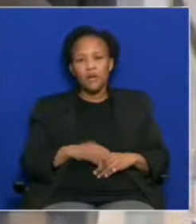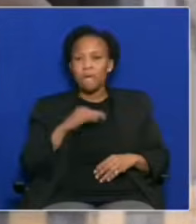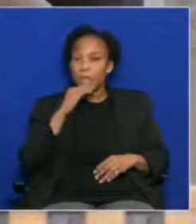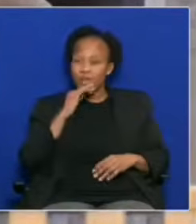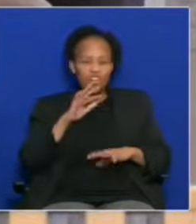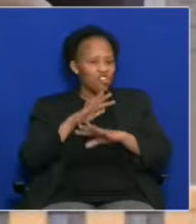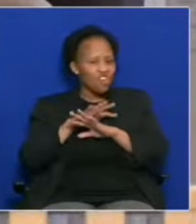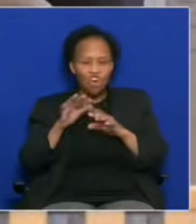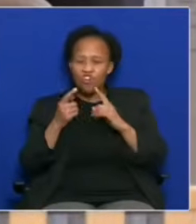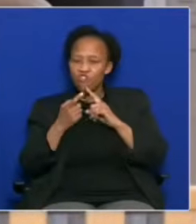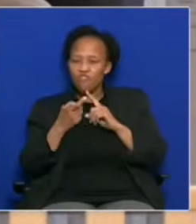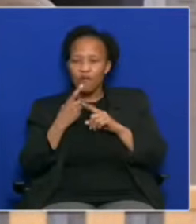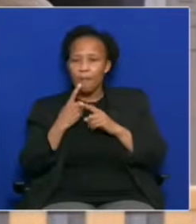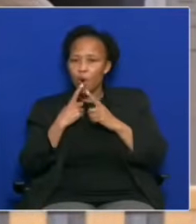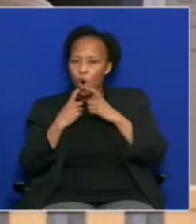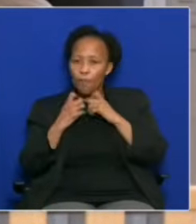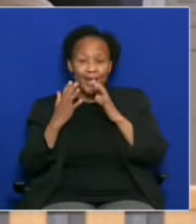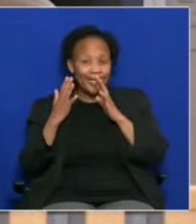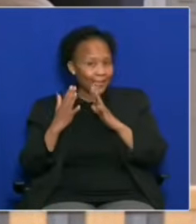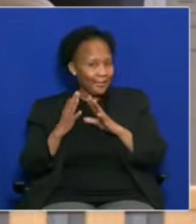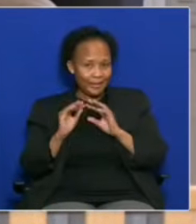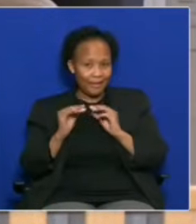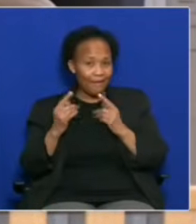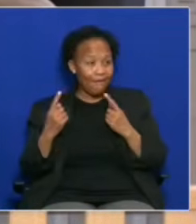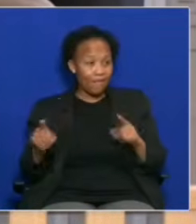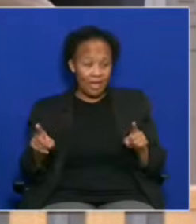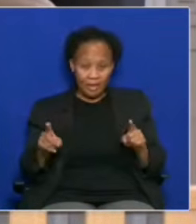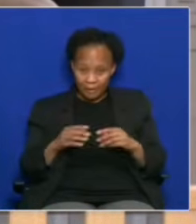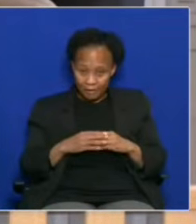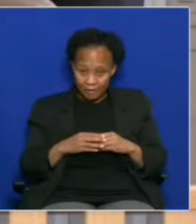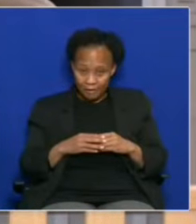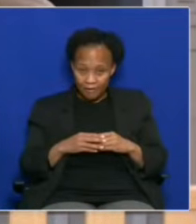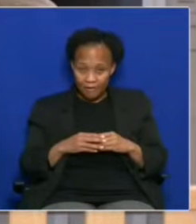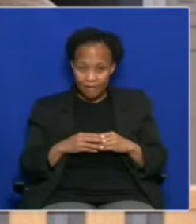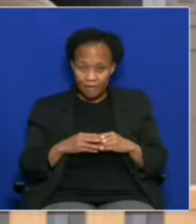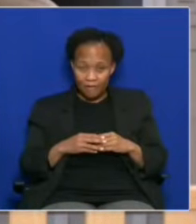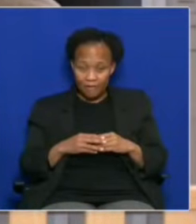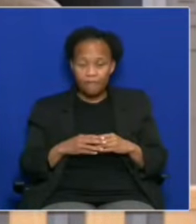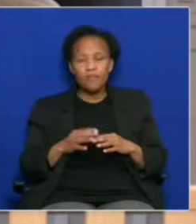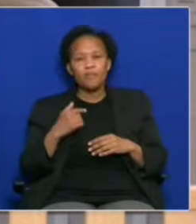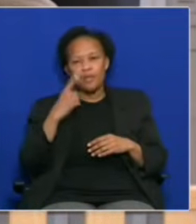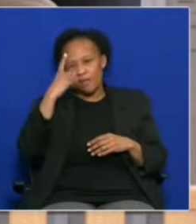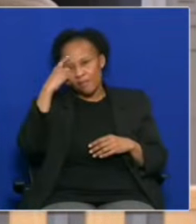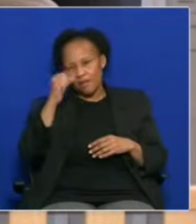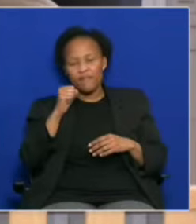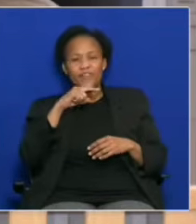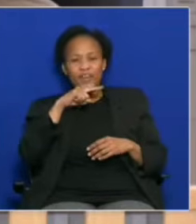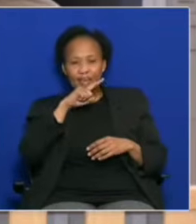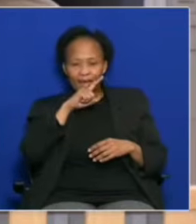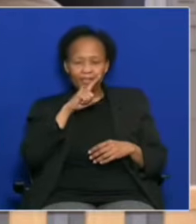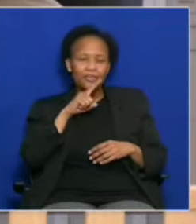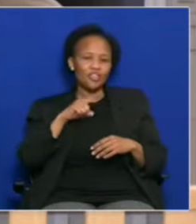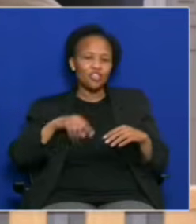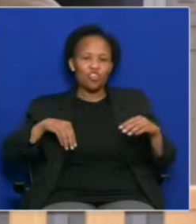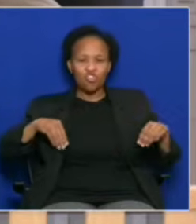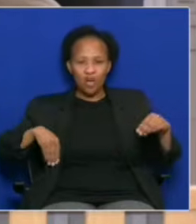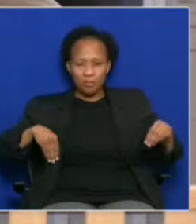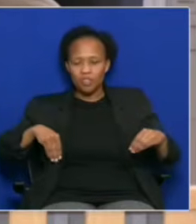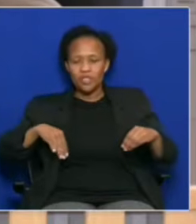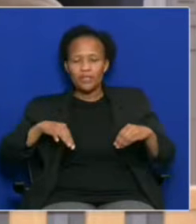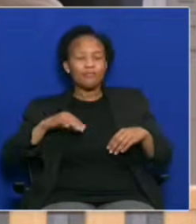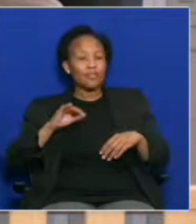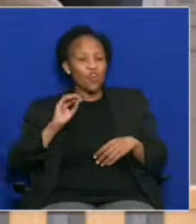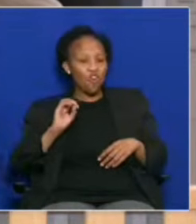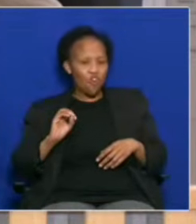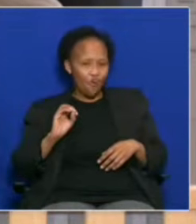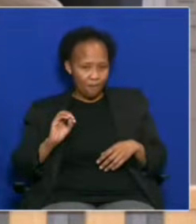say, I believe that there's a case of fraud and corruption that IDEC should investigate. I'm just trying to understand